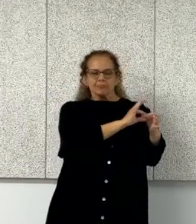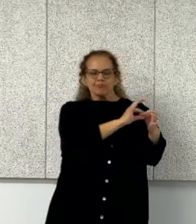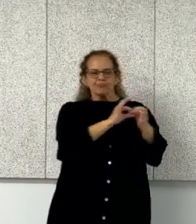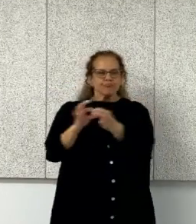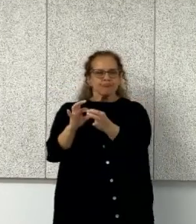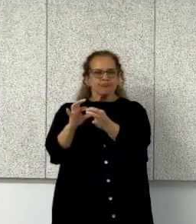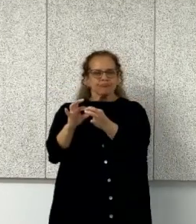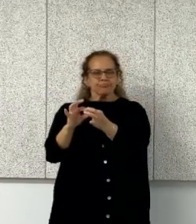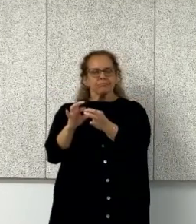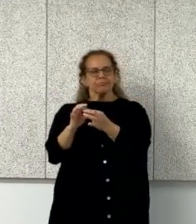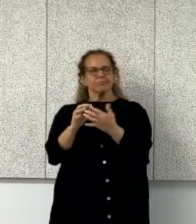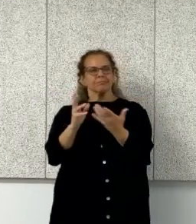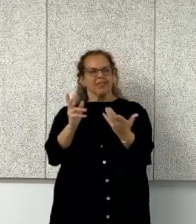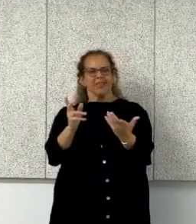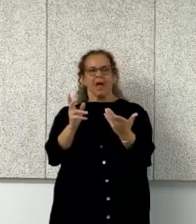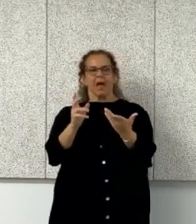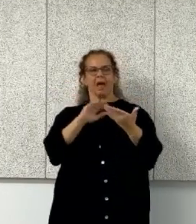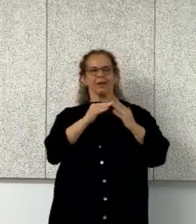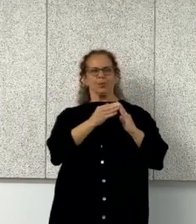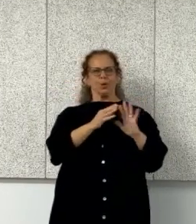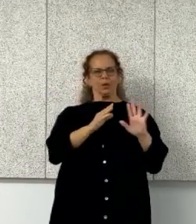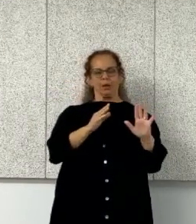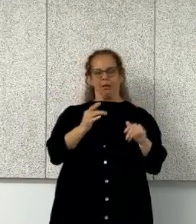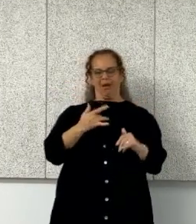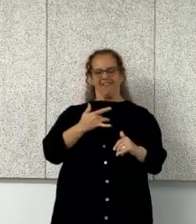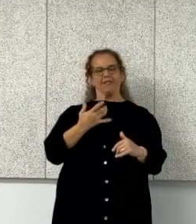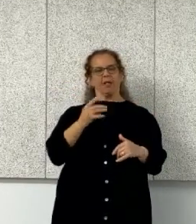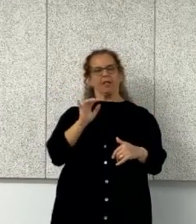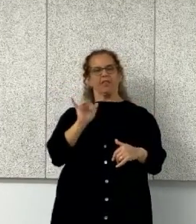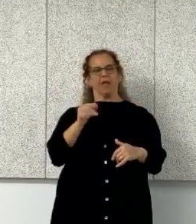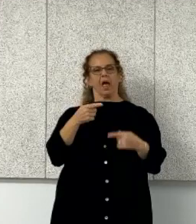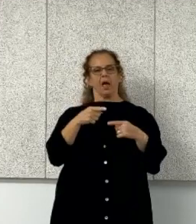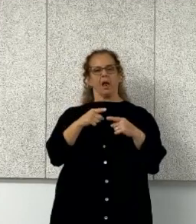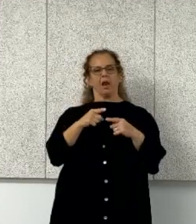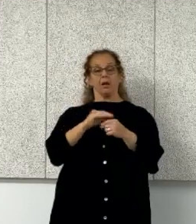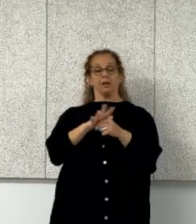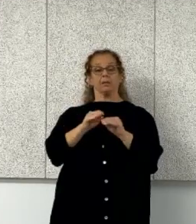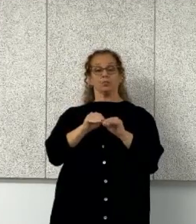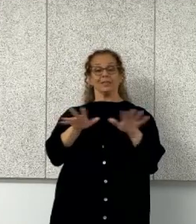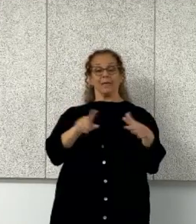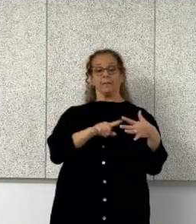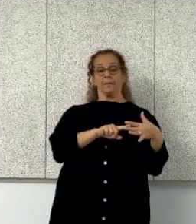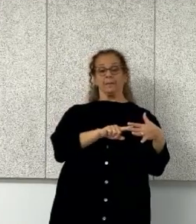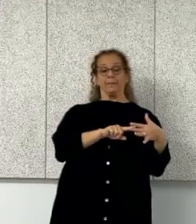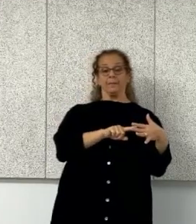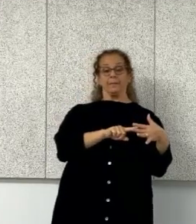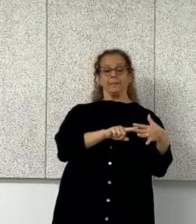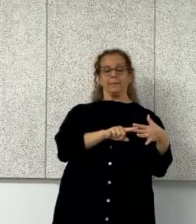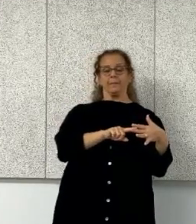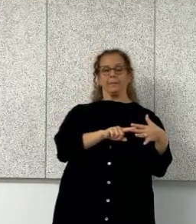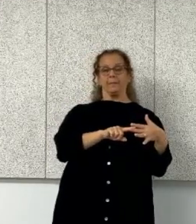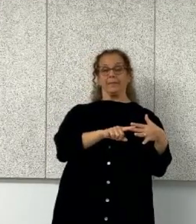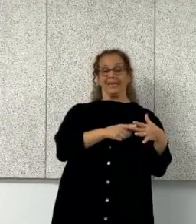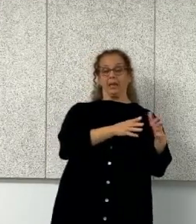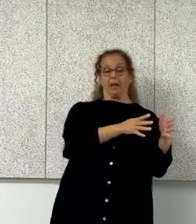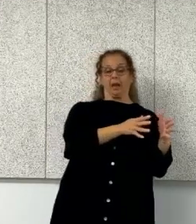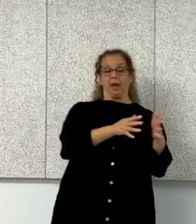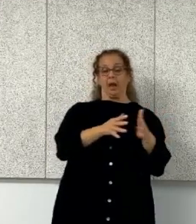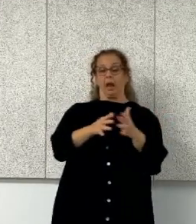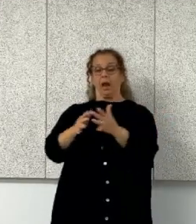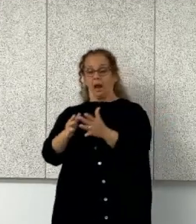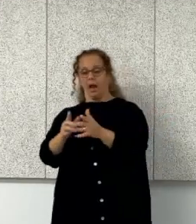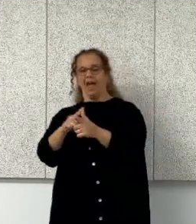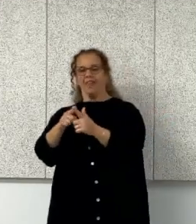community. I felt it when the pandemic started kind of waning a little bit, and I went to see Music